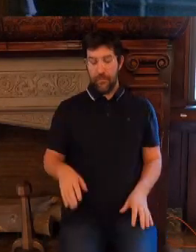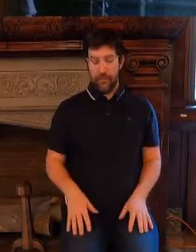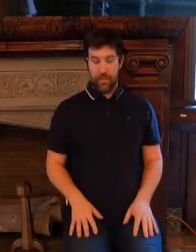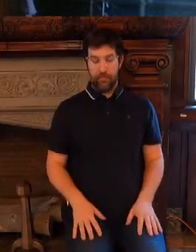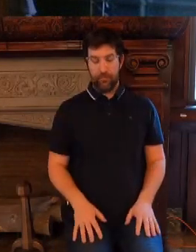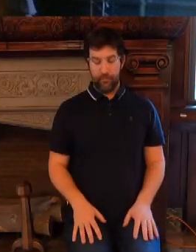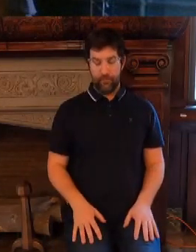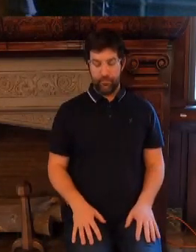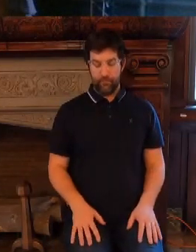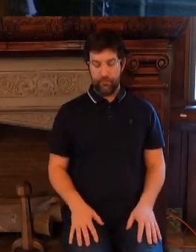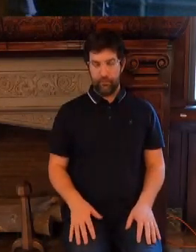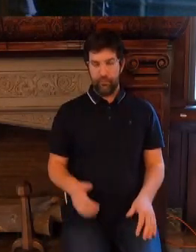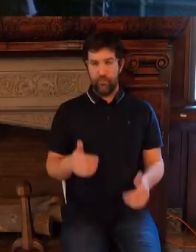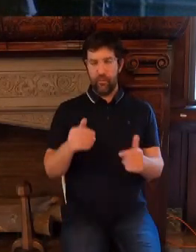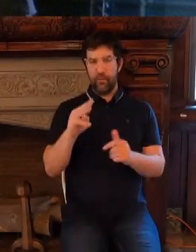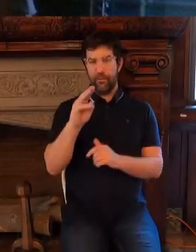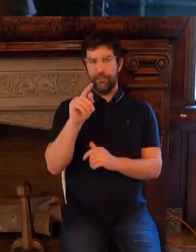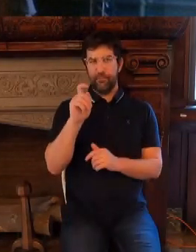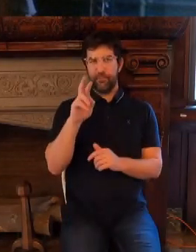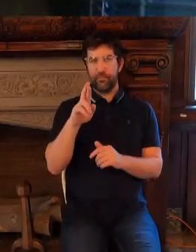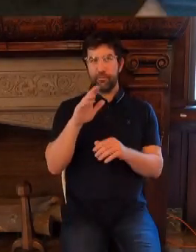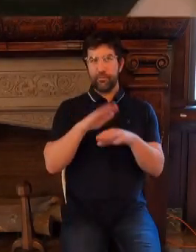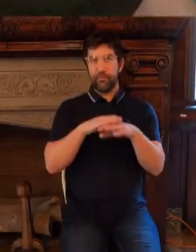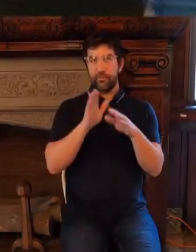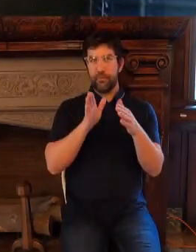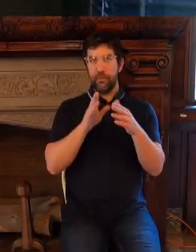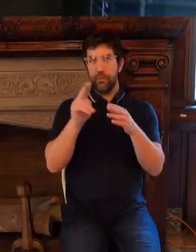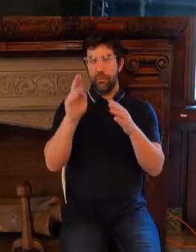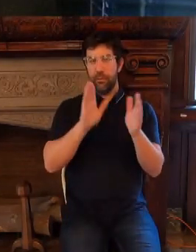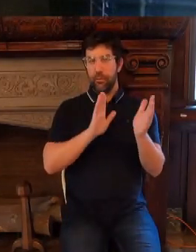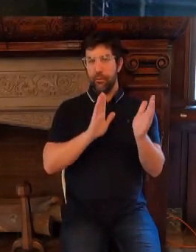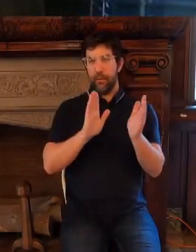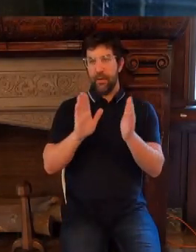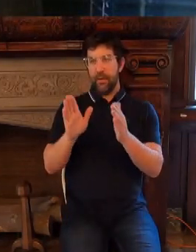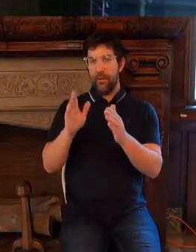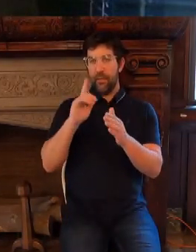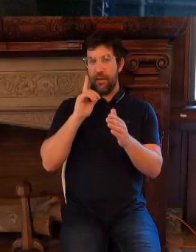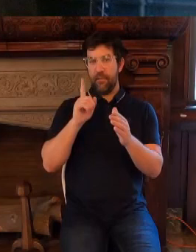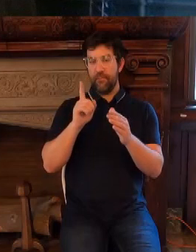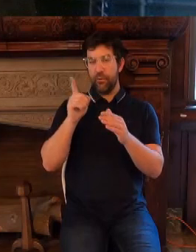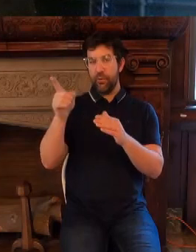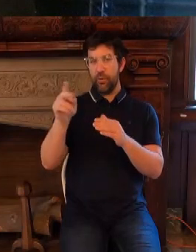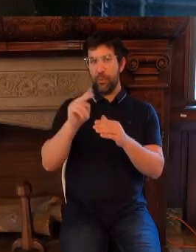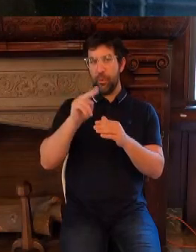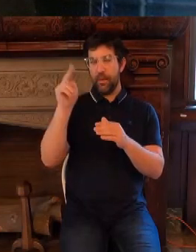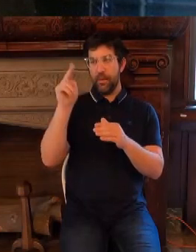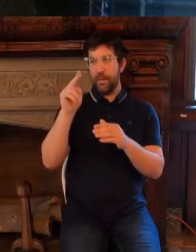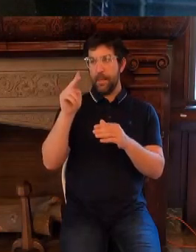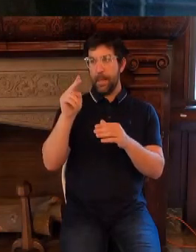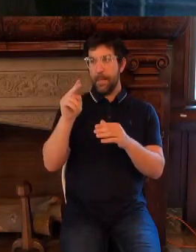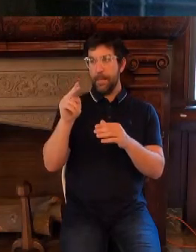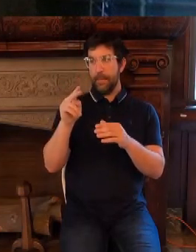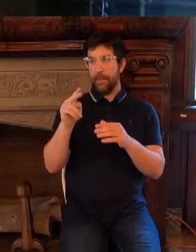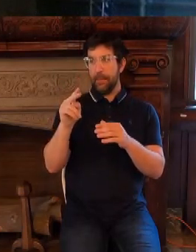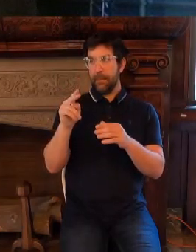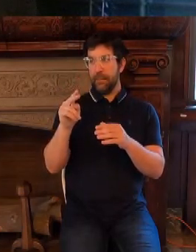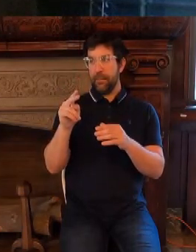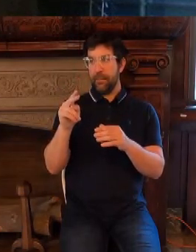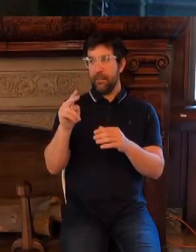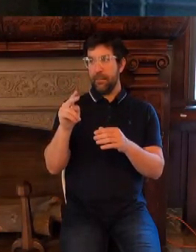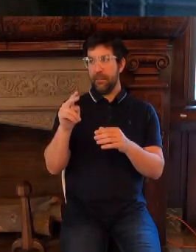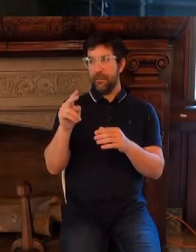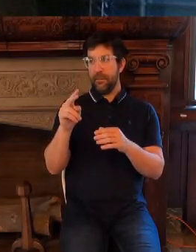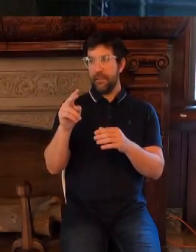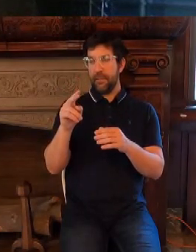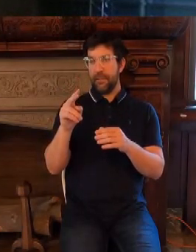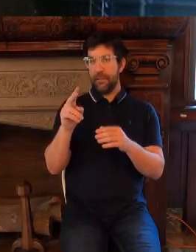Can't identify with meters along North right now. When you go further down North, to the west, than